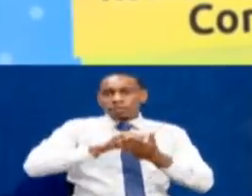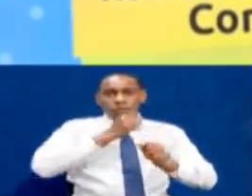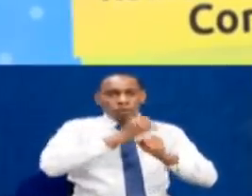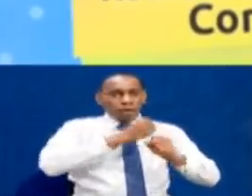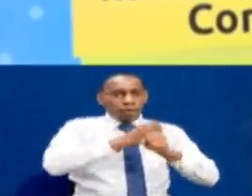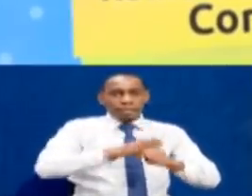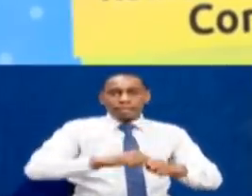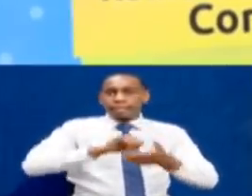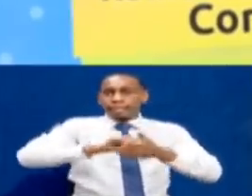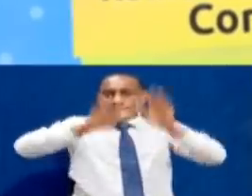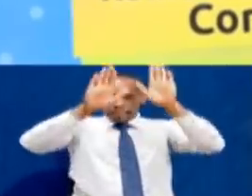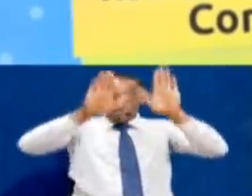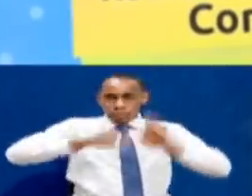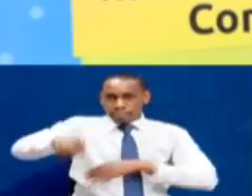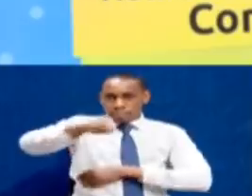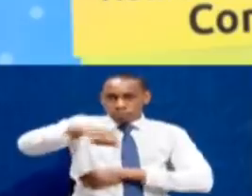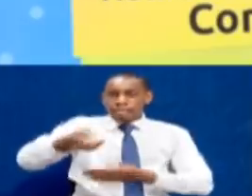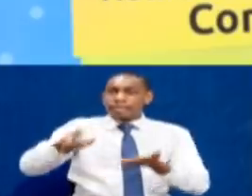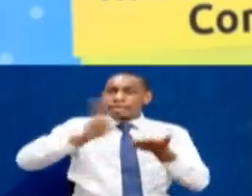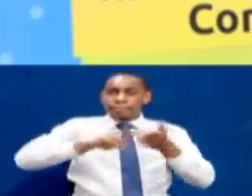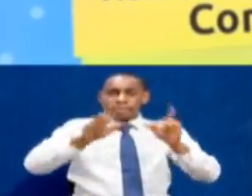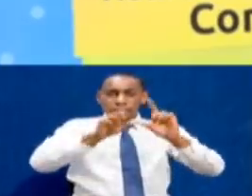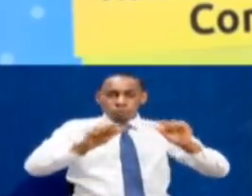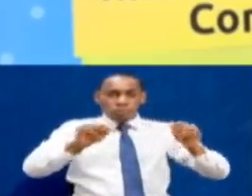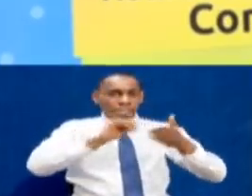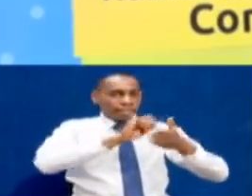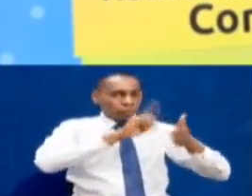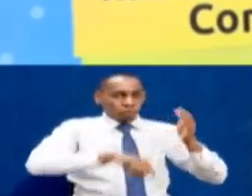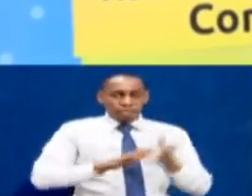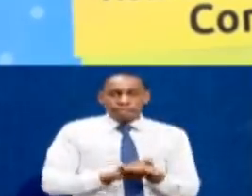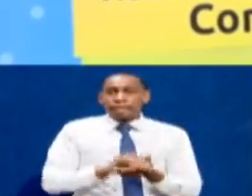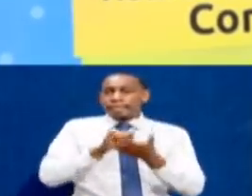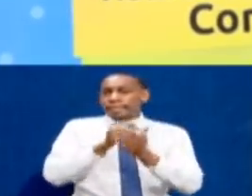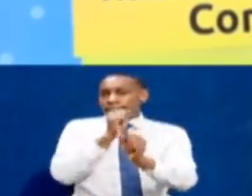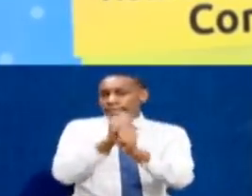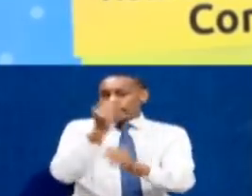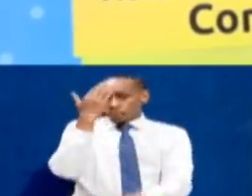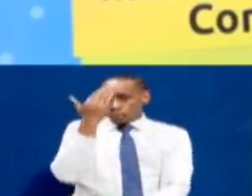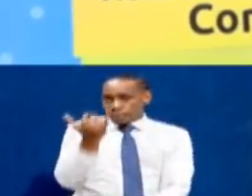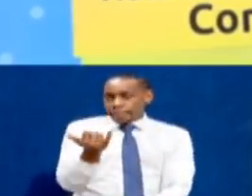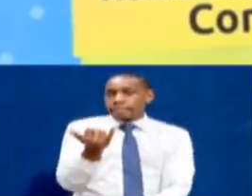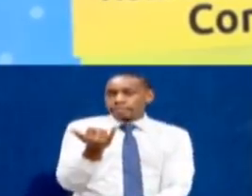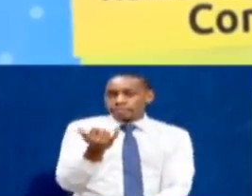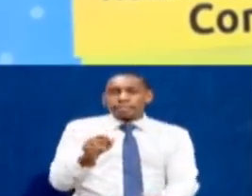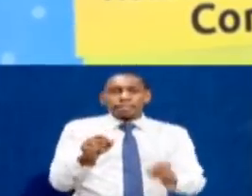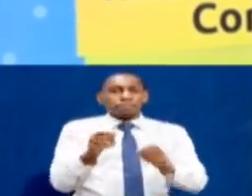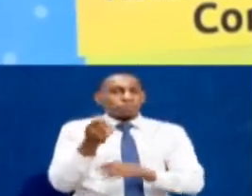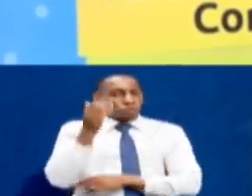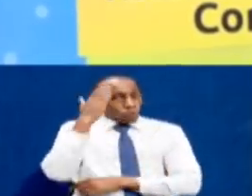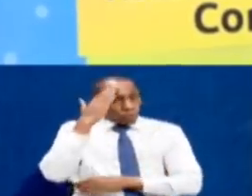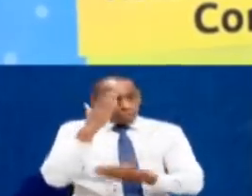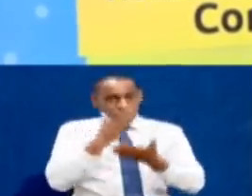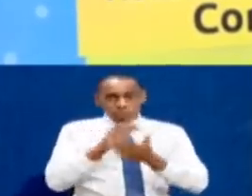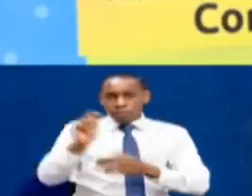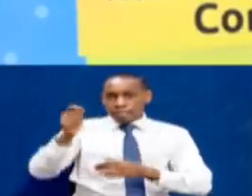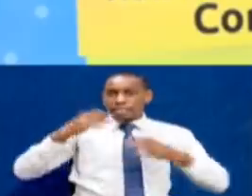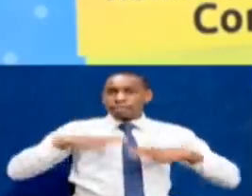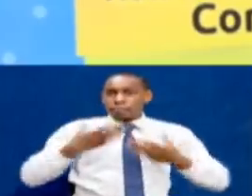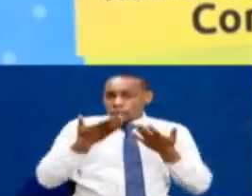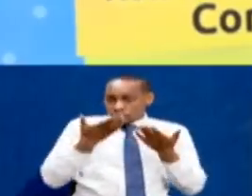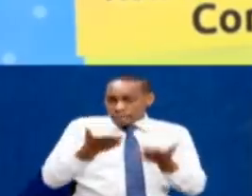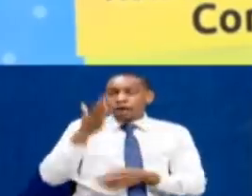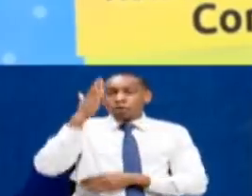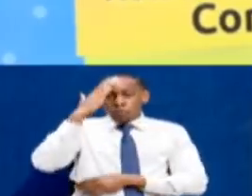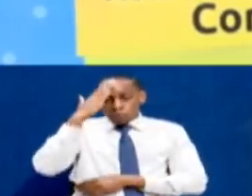doing. And it is important for us to reiterate that this is being done on the understanding that Kenyans are